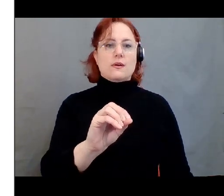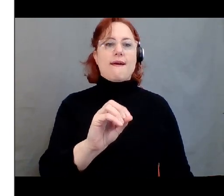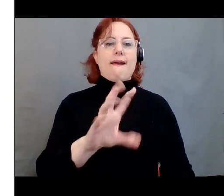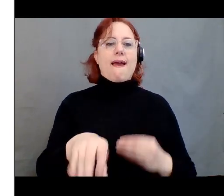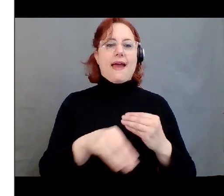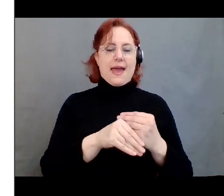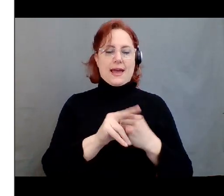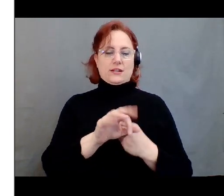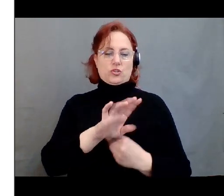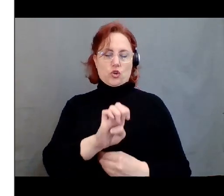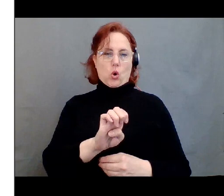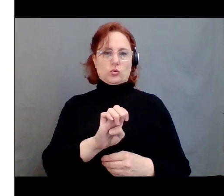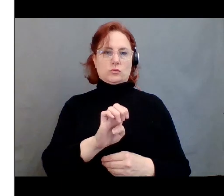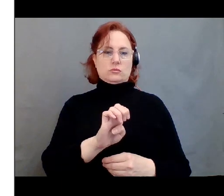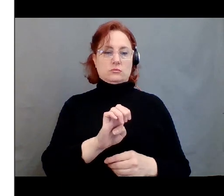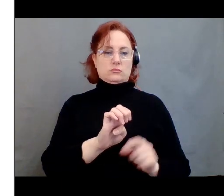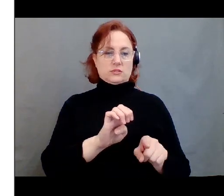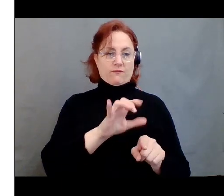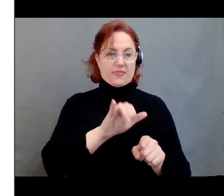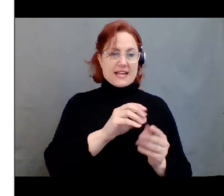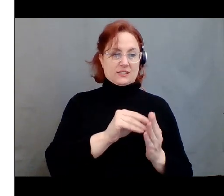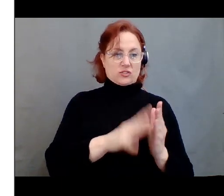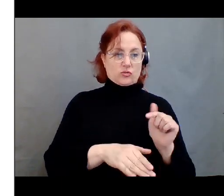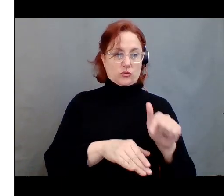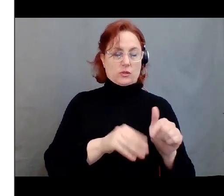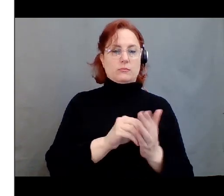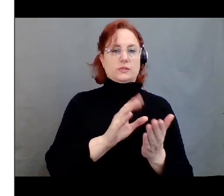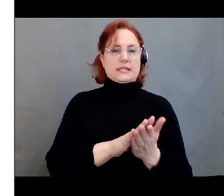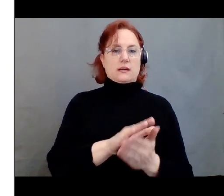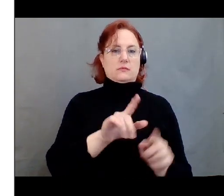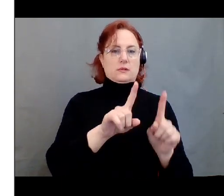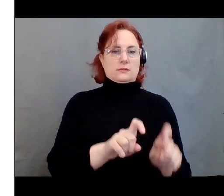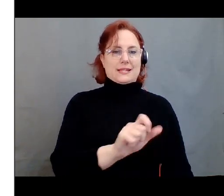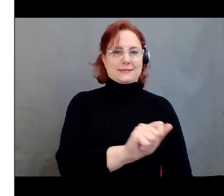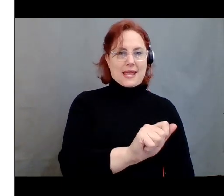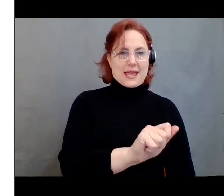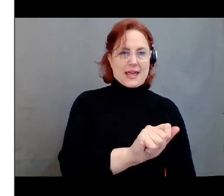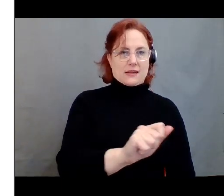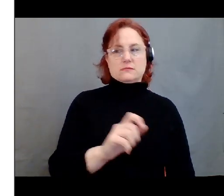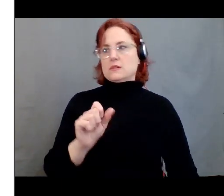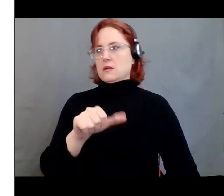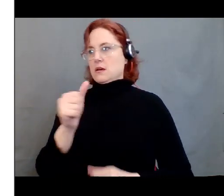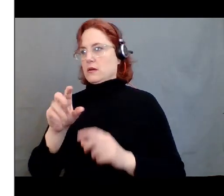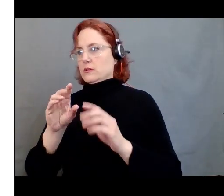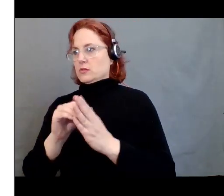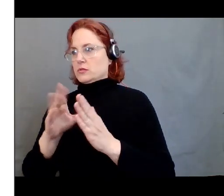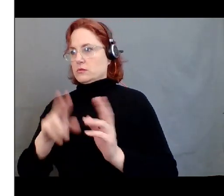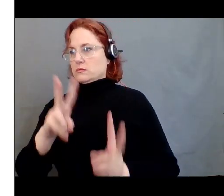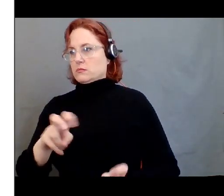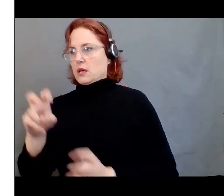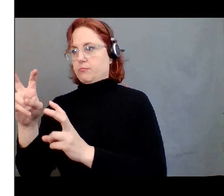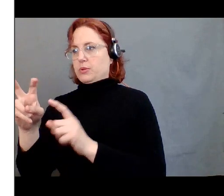of a test, please make a note such as Test A or Test B in the exam file note